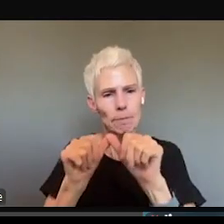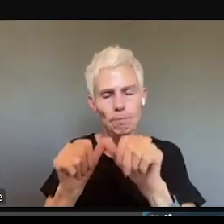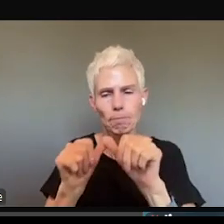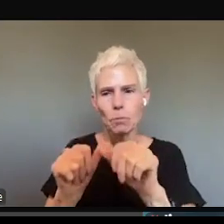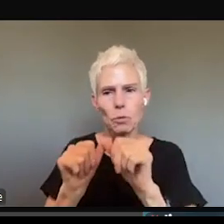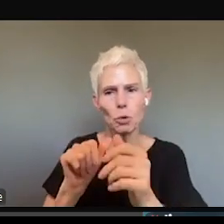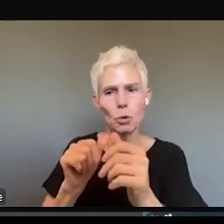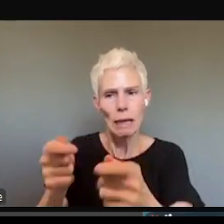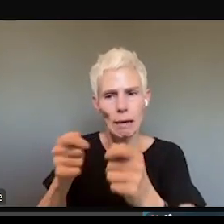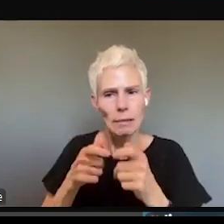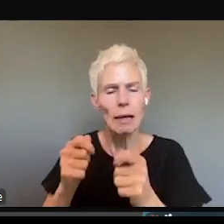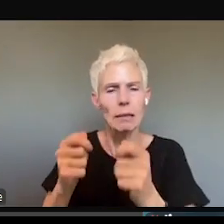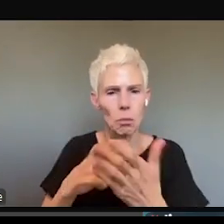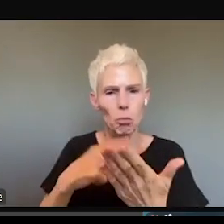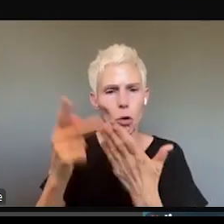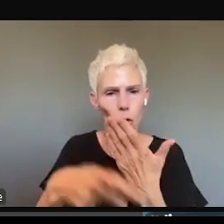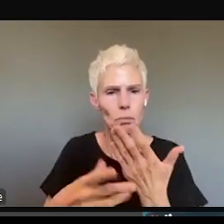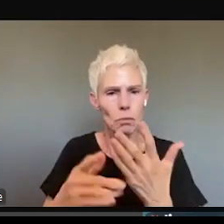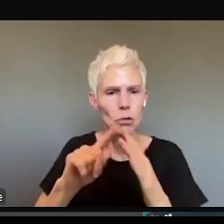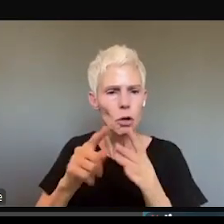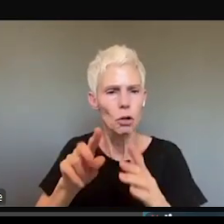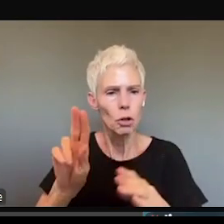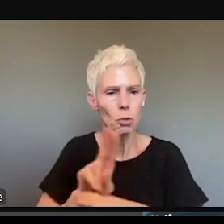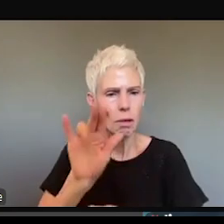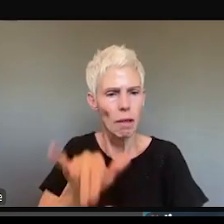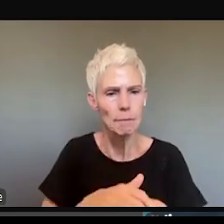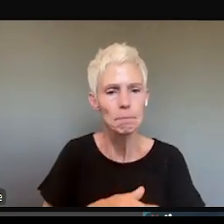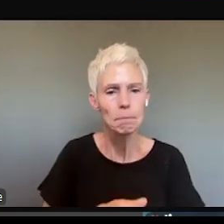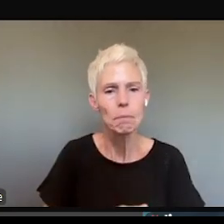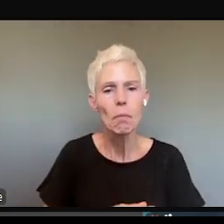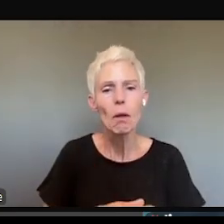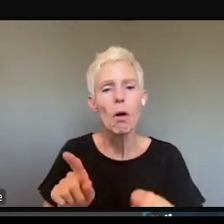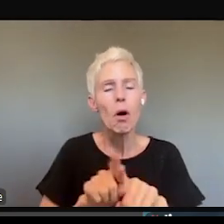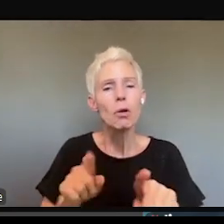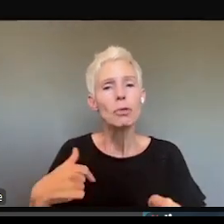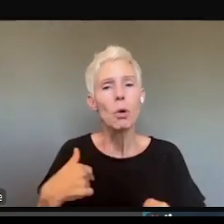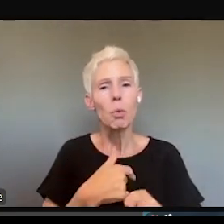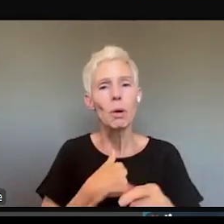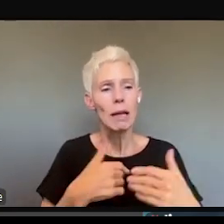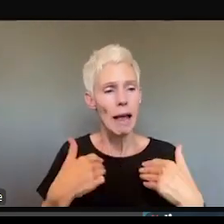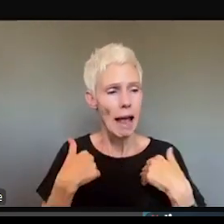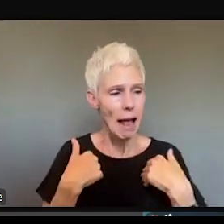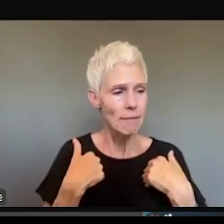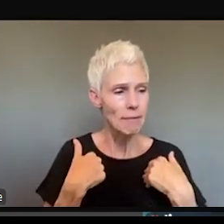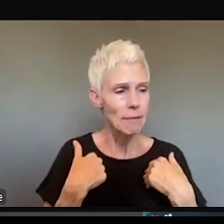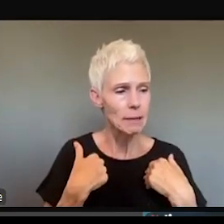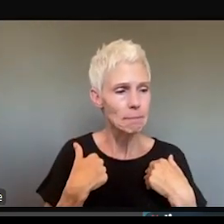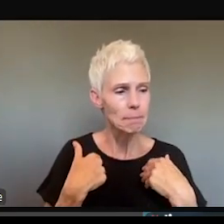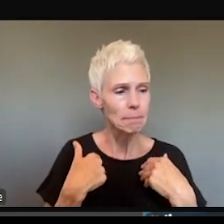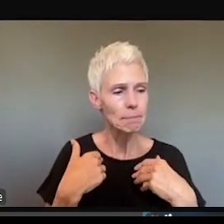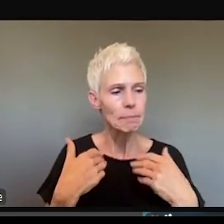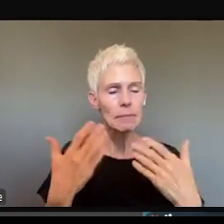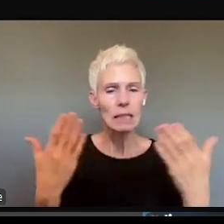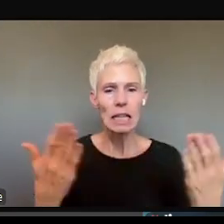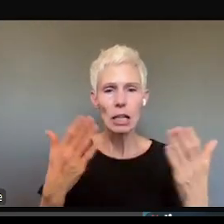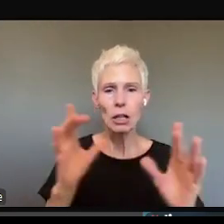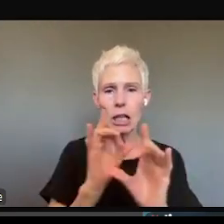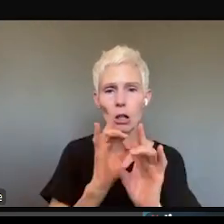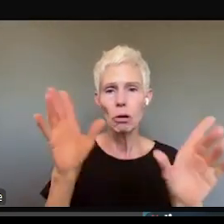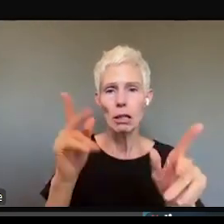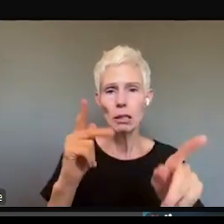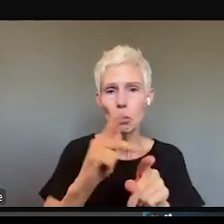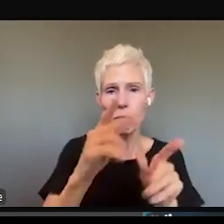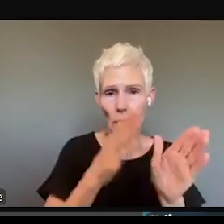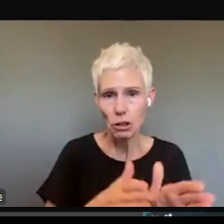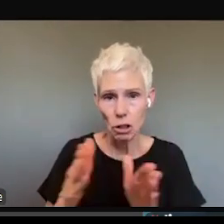program. We have peer and crisis